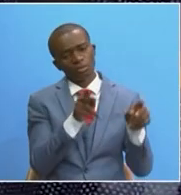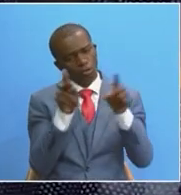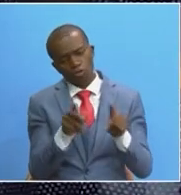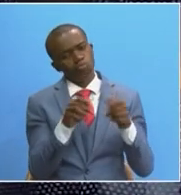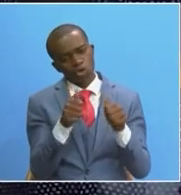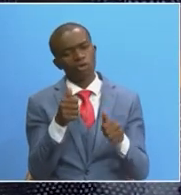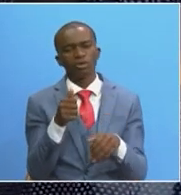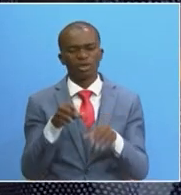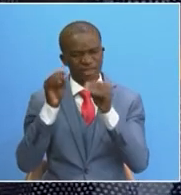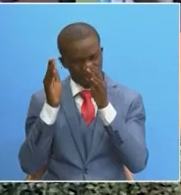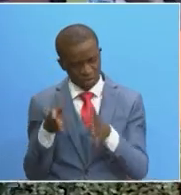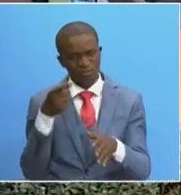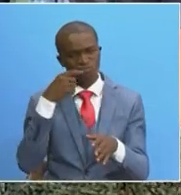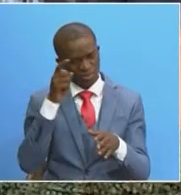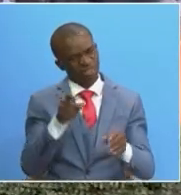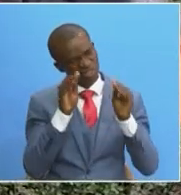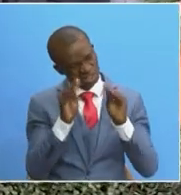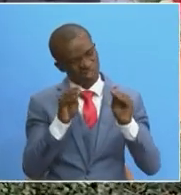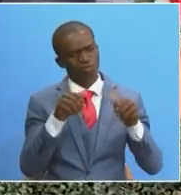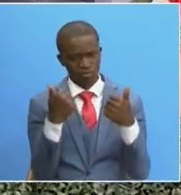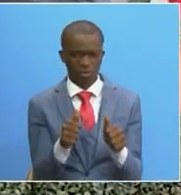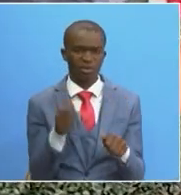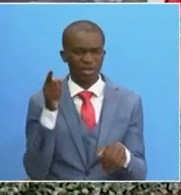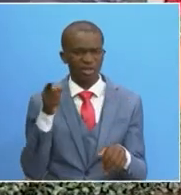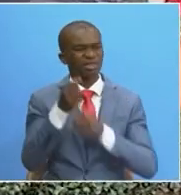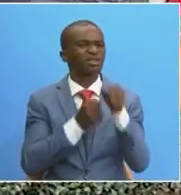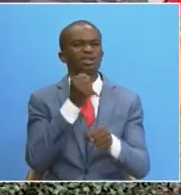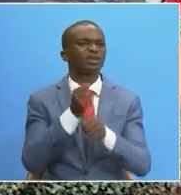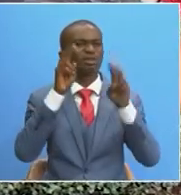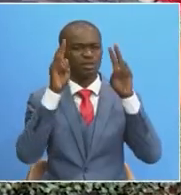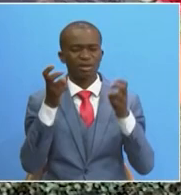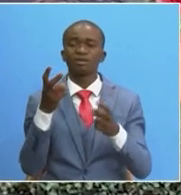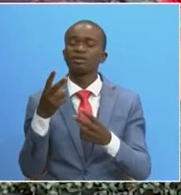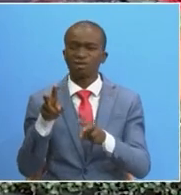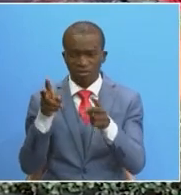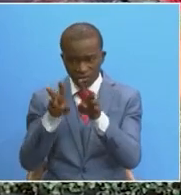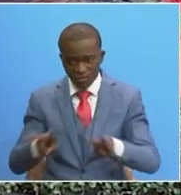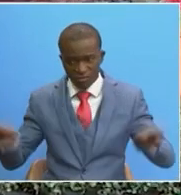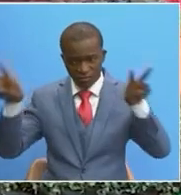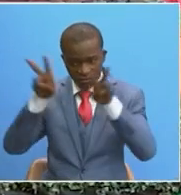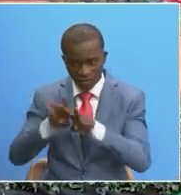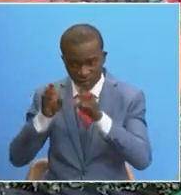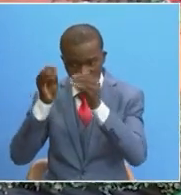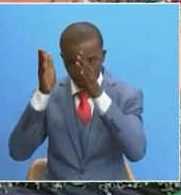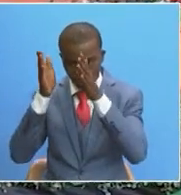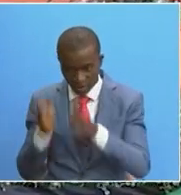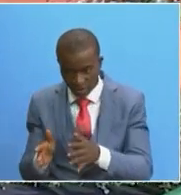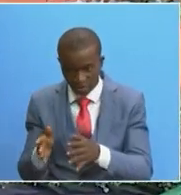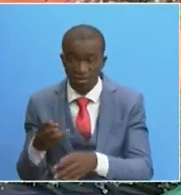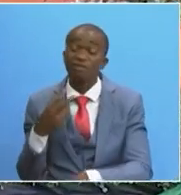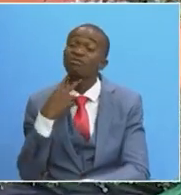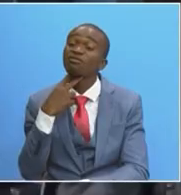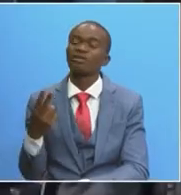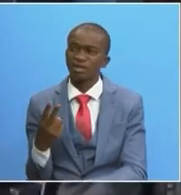our theme for this year's teacher celebration. Valuing teacher